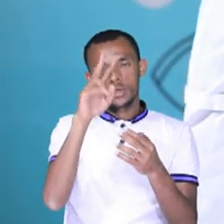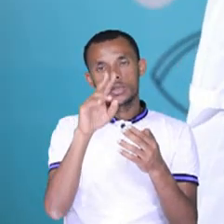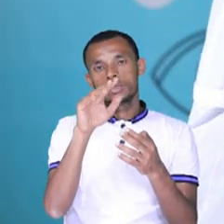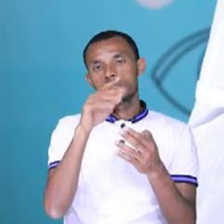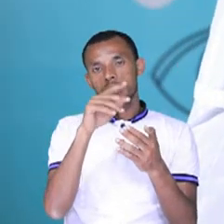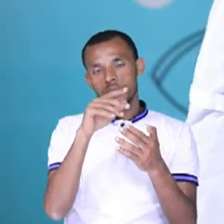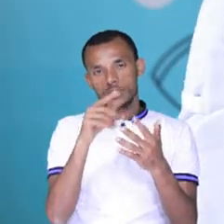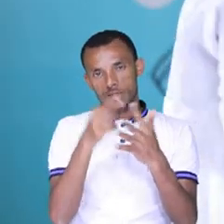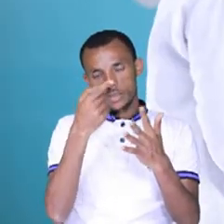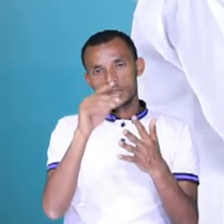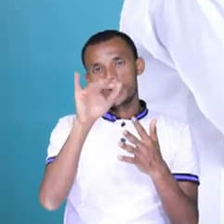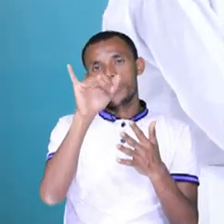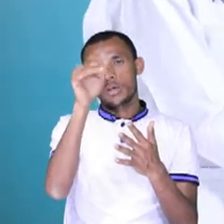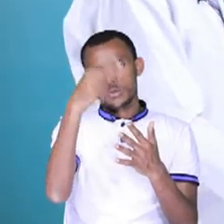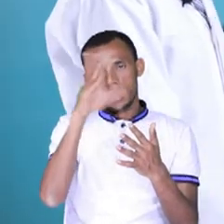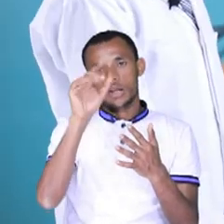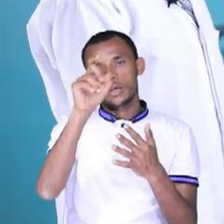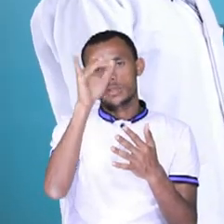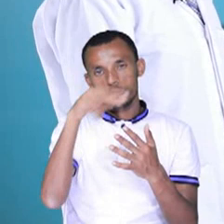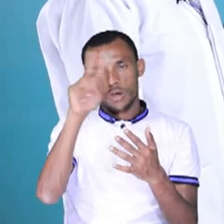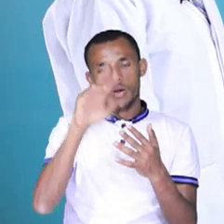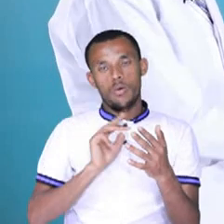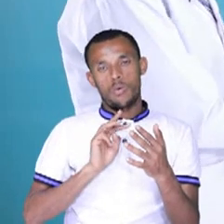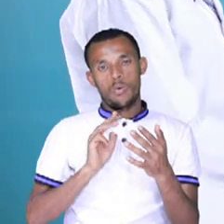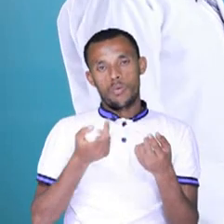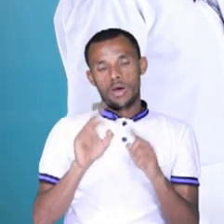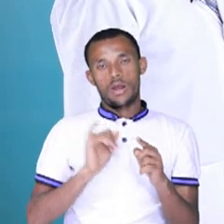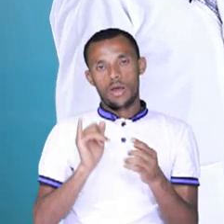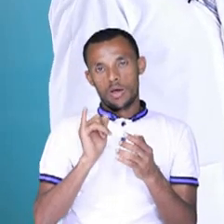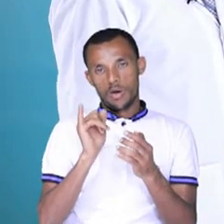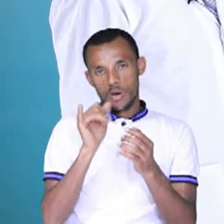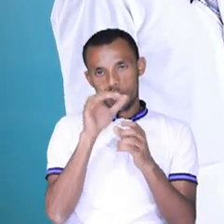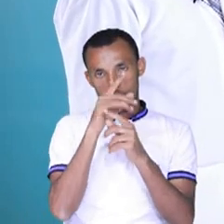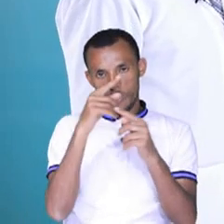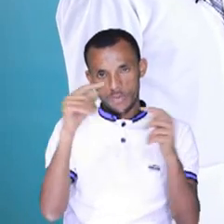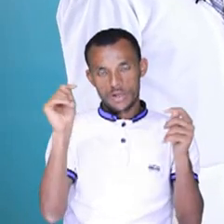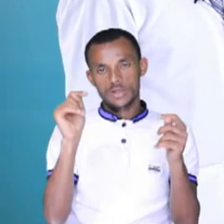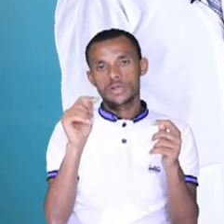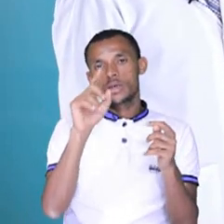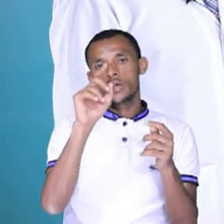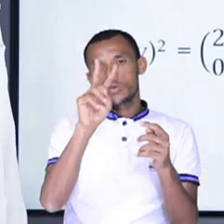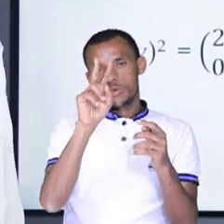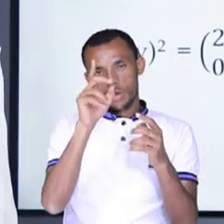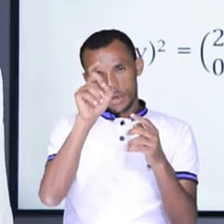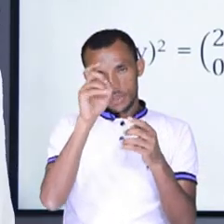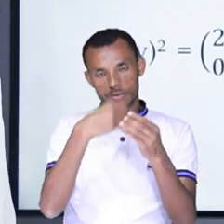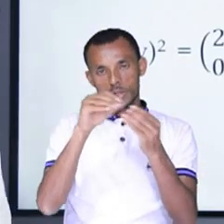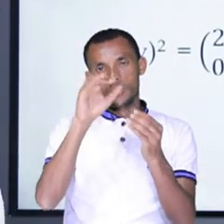y squared and x squared are equal, when I complete, I will have x squared plus 2xy plus y